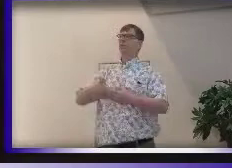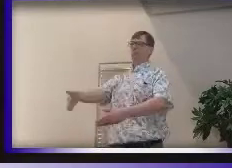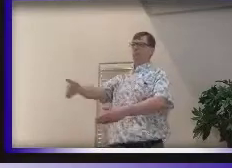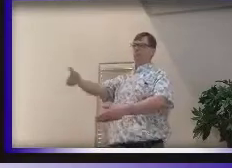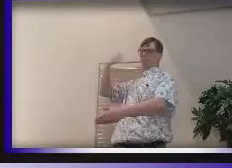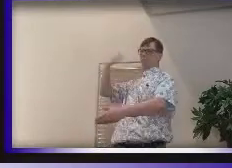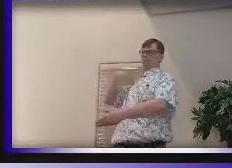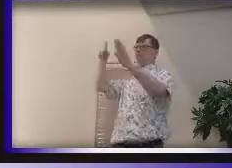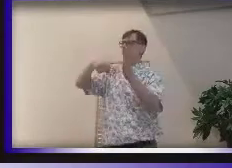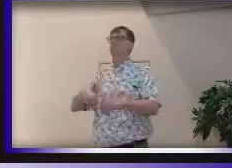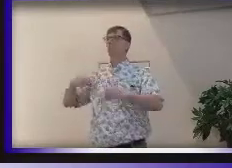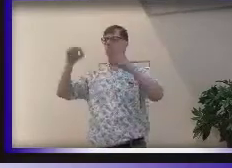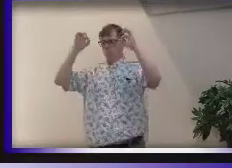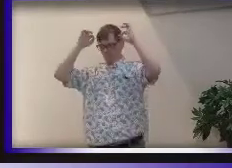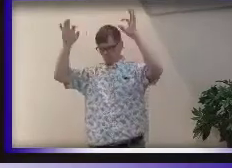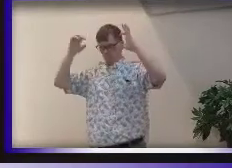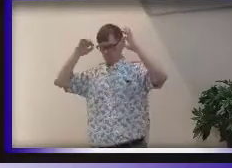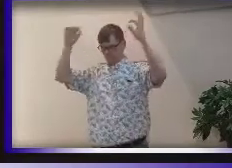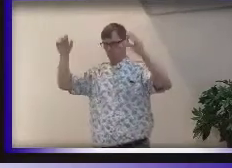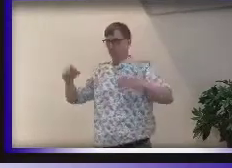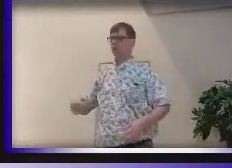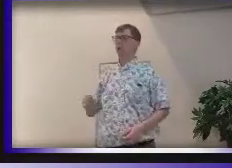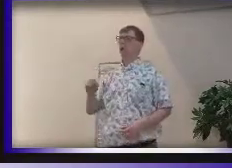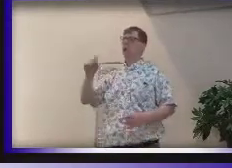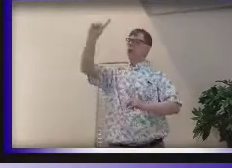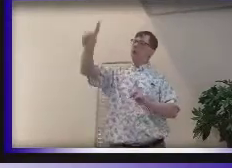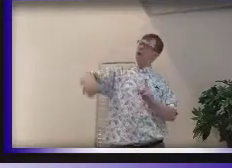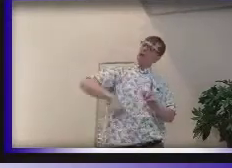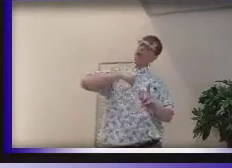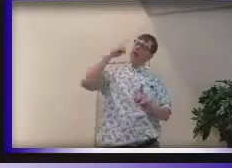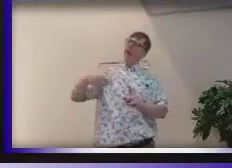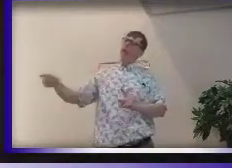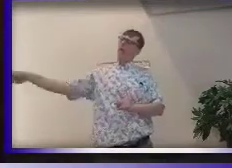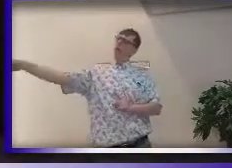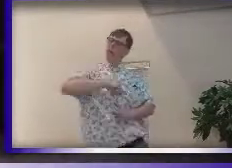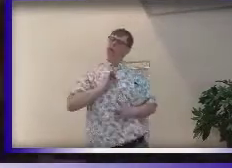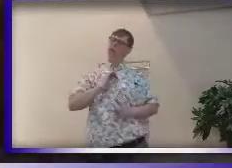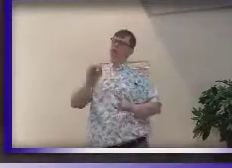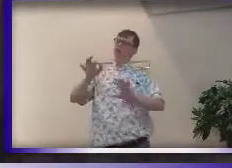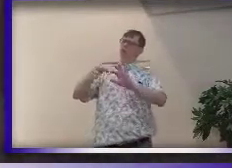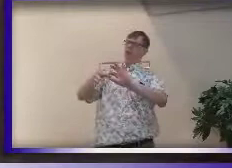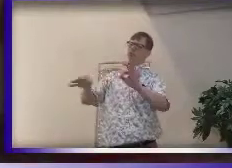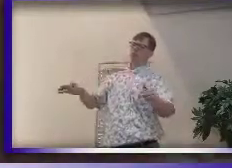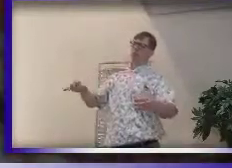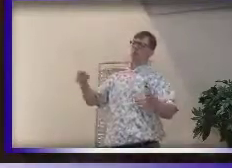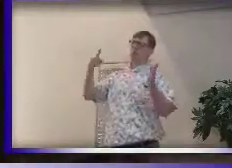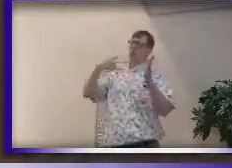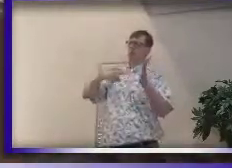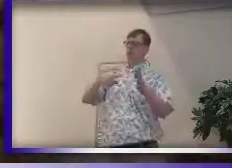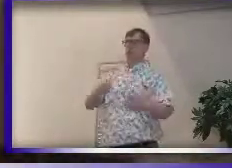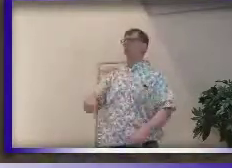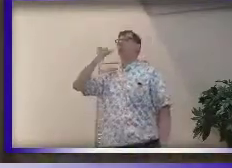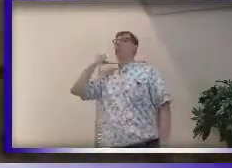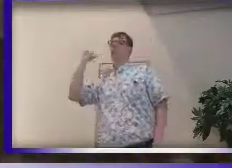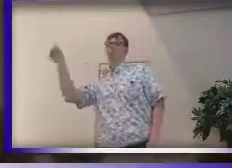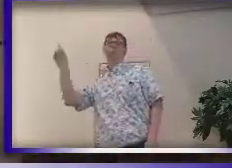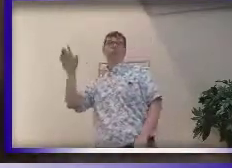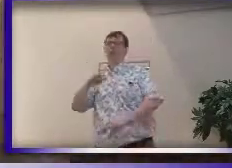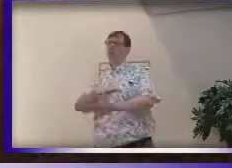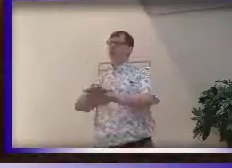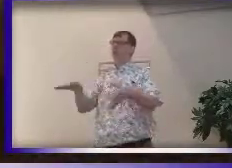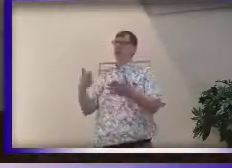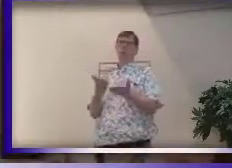wondered about that, how we could do that. Thank you. So there's three parts to that answer. One, there is no minister who